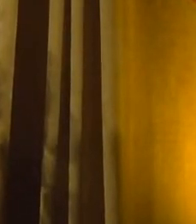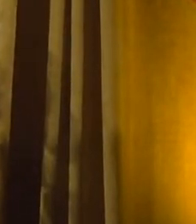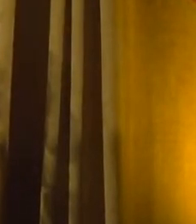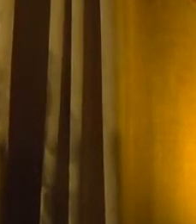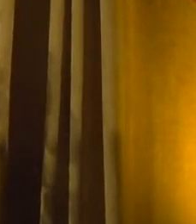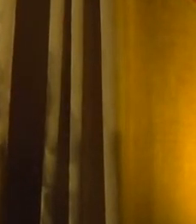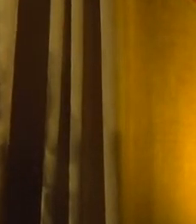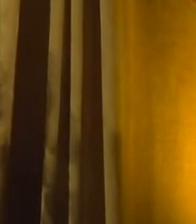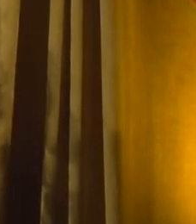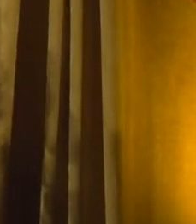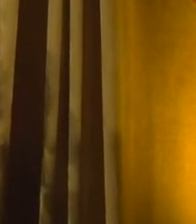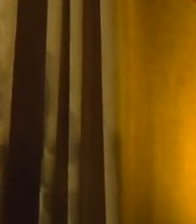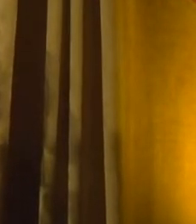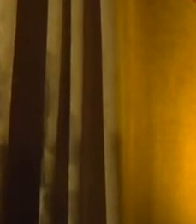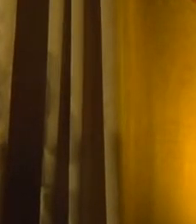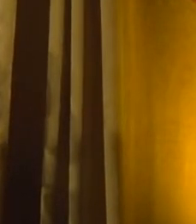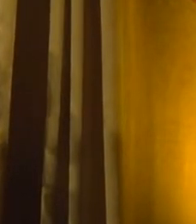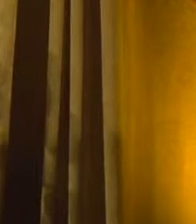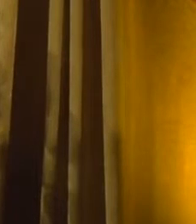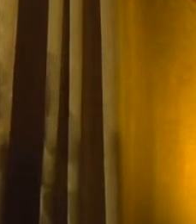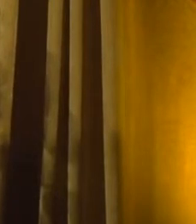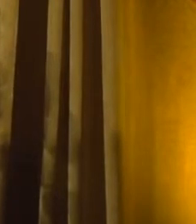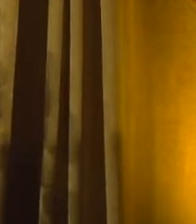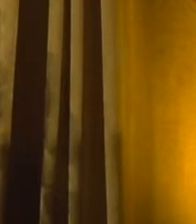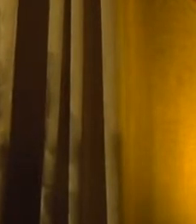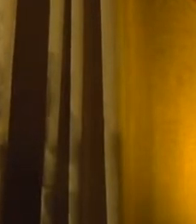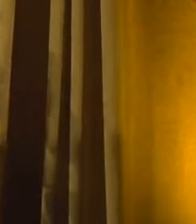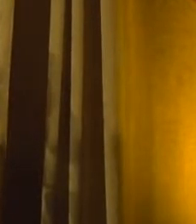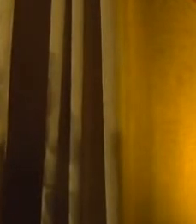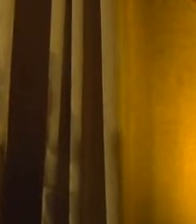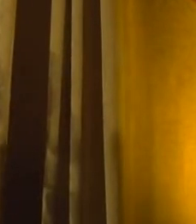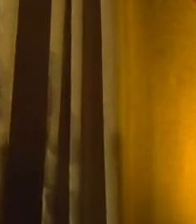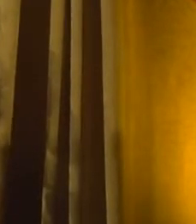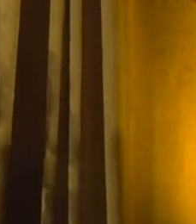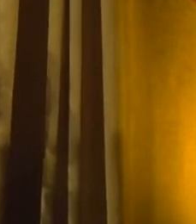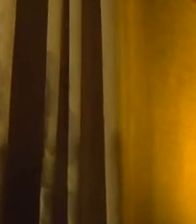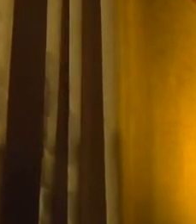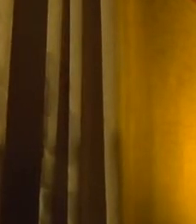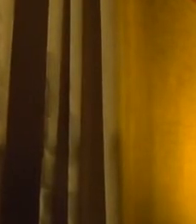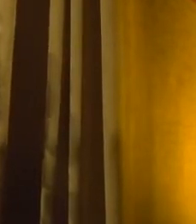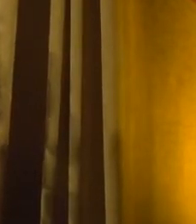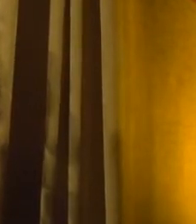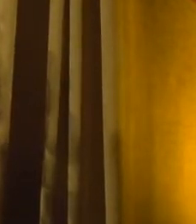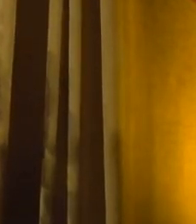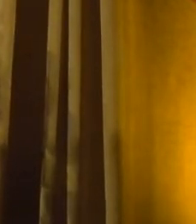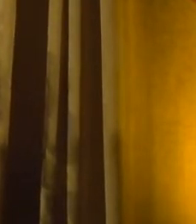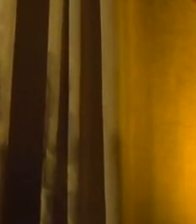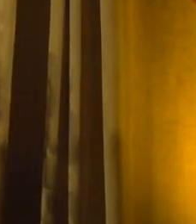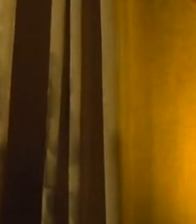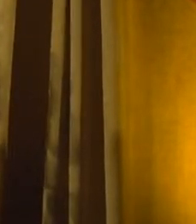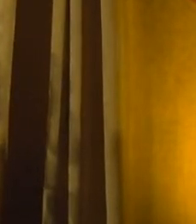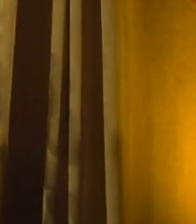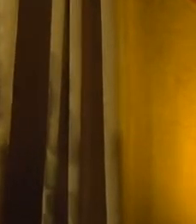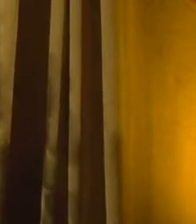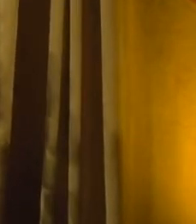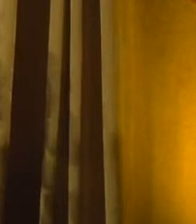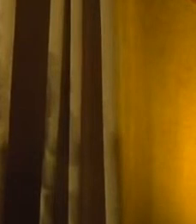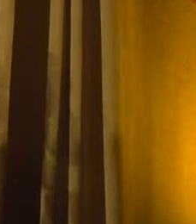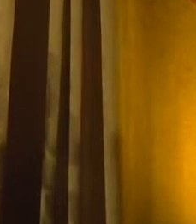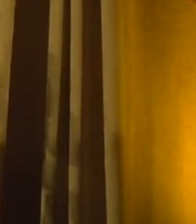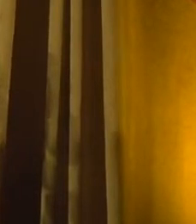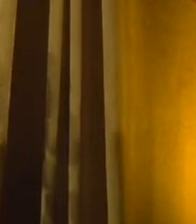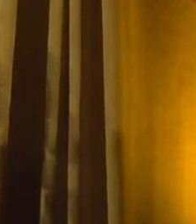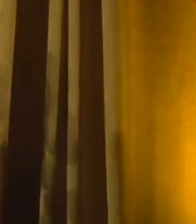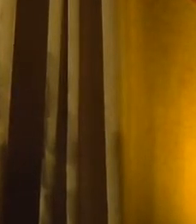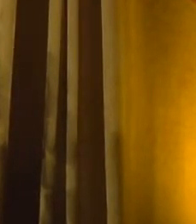got up because I didn't want to do the same. What a beautiful film. Please, let's thank the producers